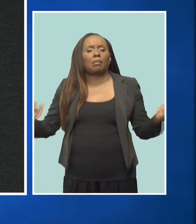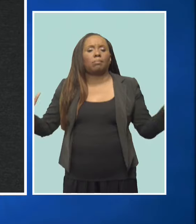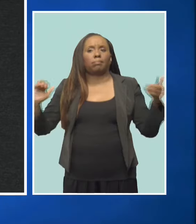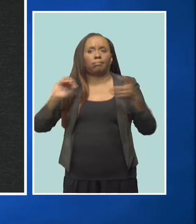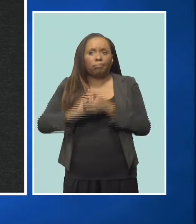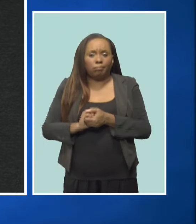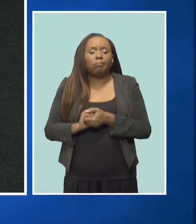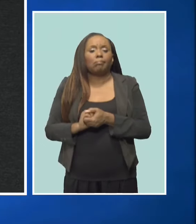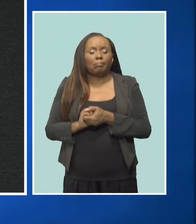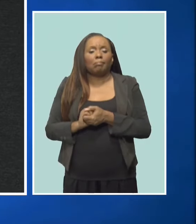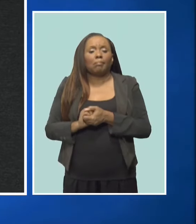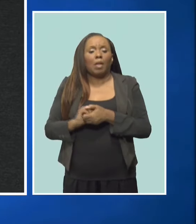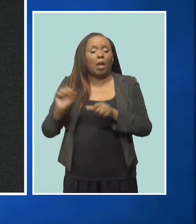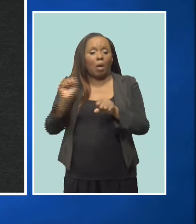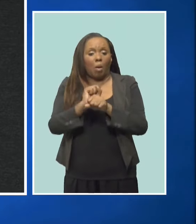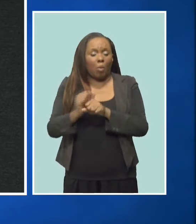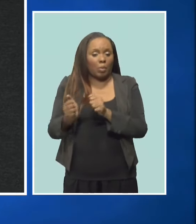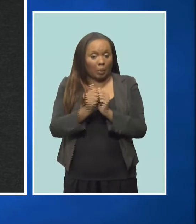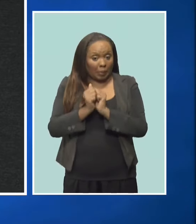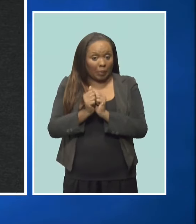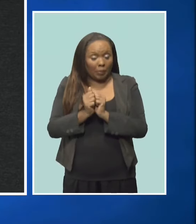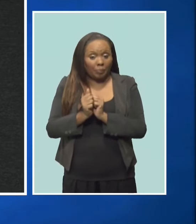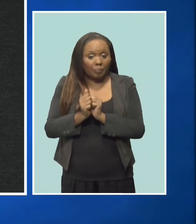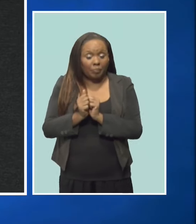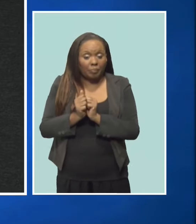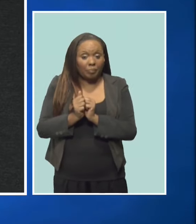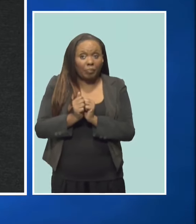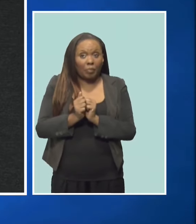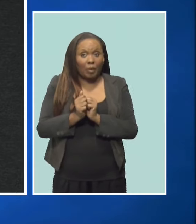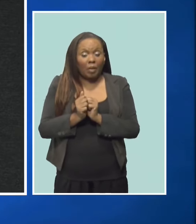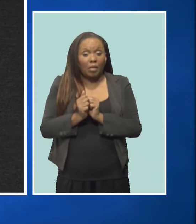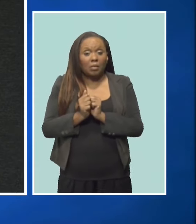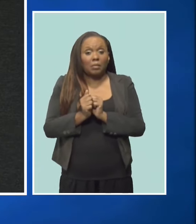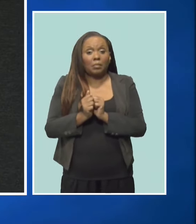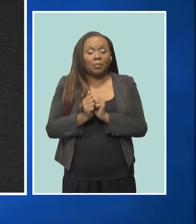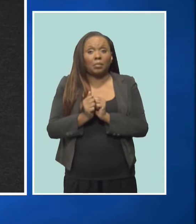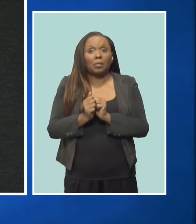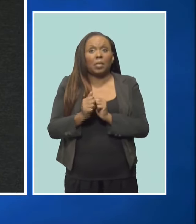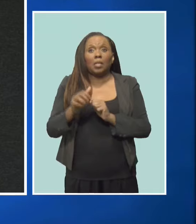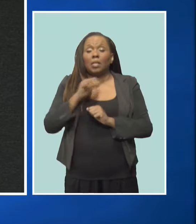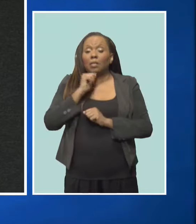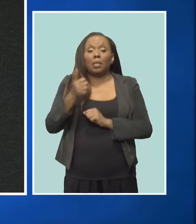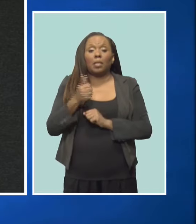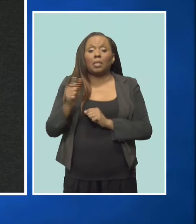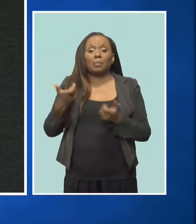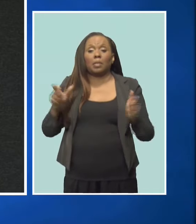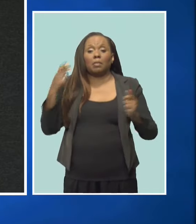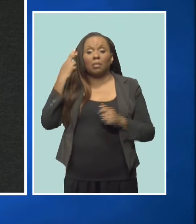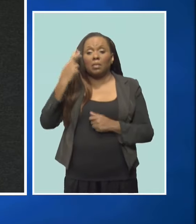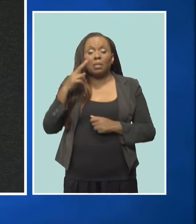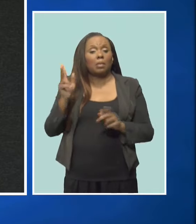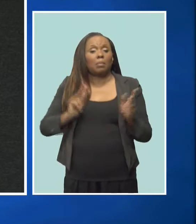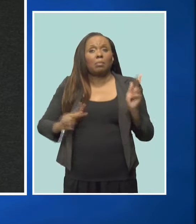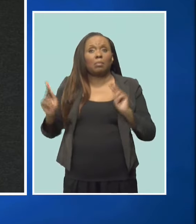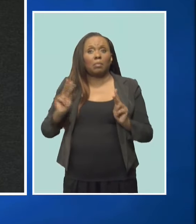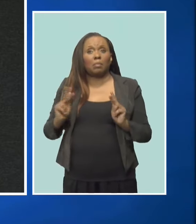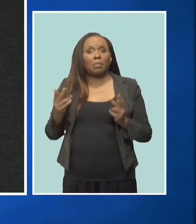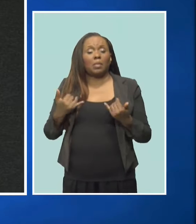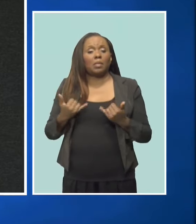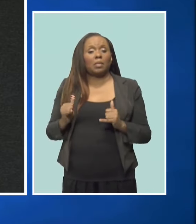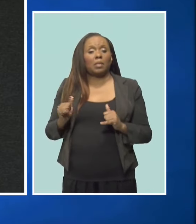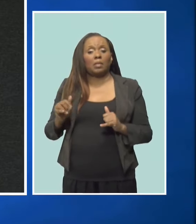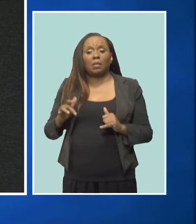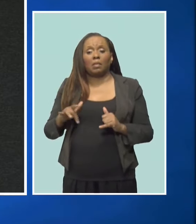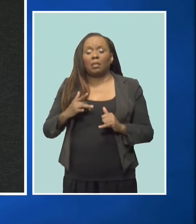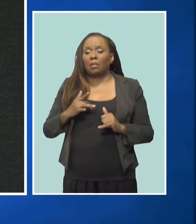world to go to. And most of it is not because of any substantive reasons. Most of it is still rooted in a failure